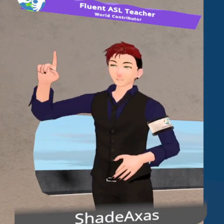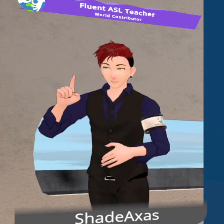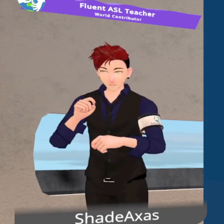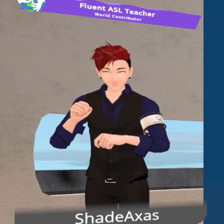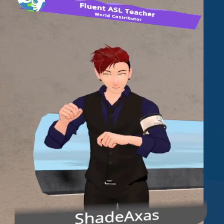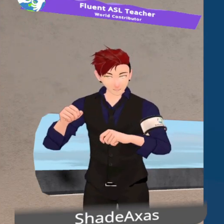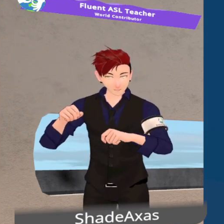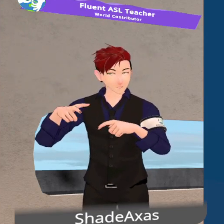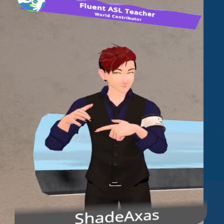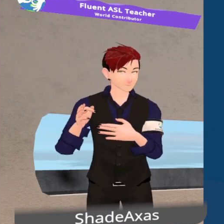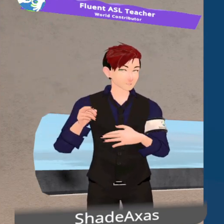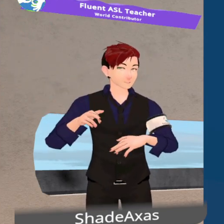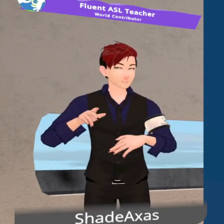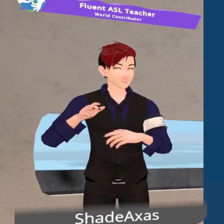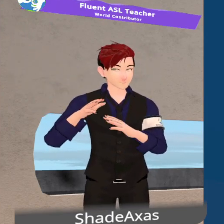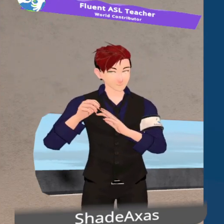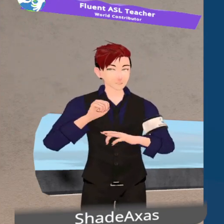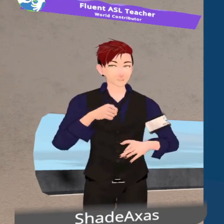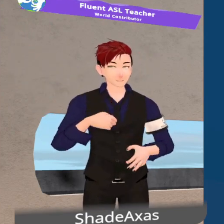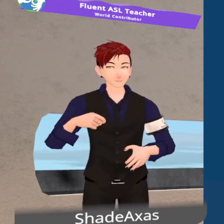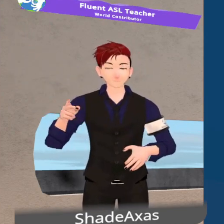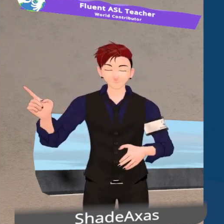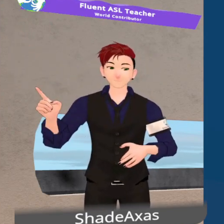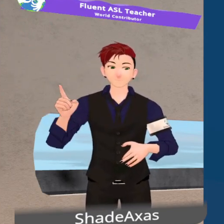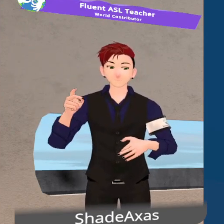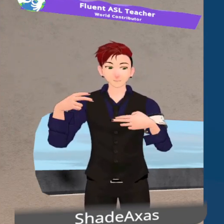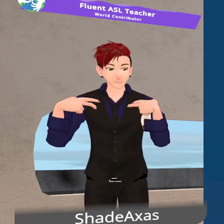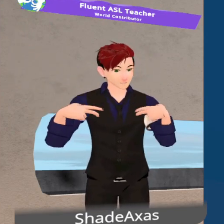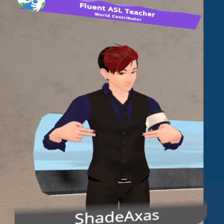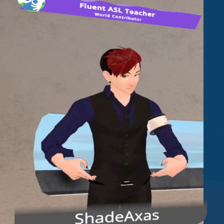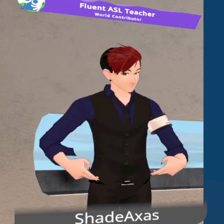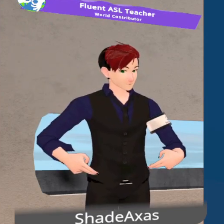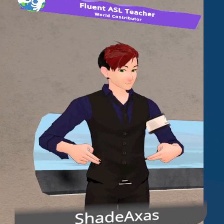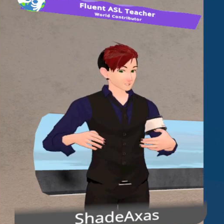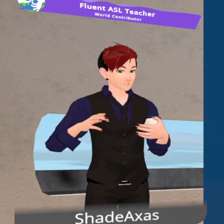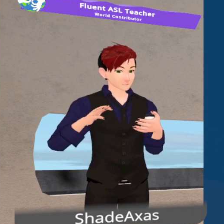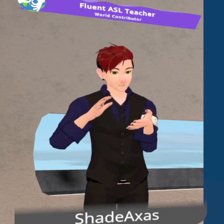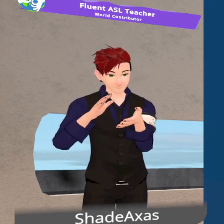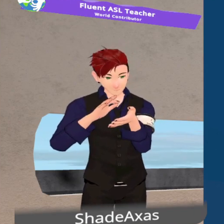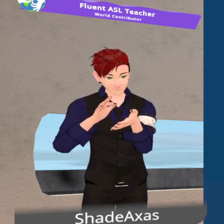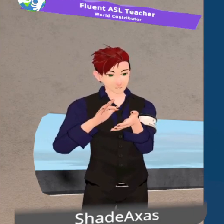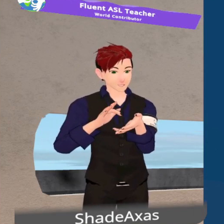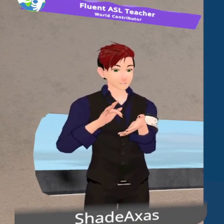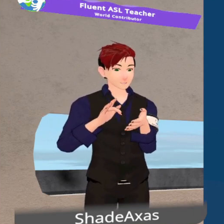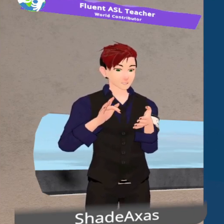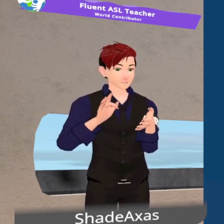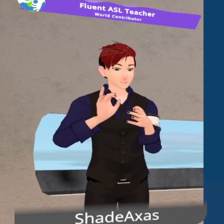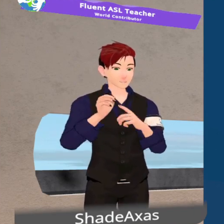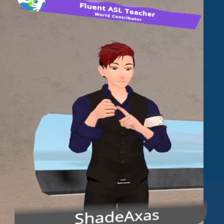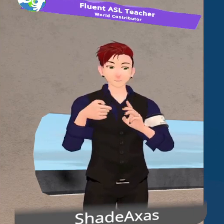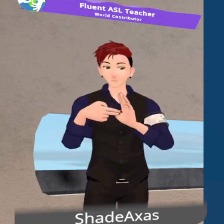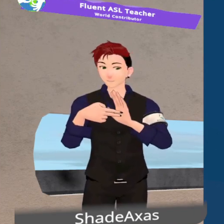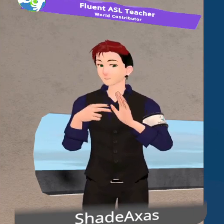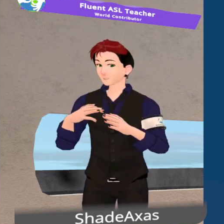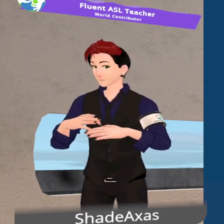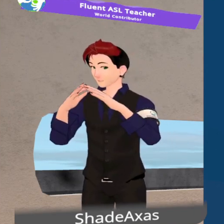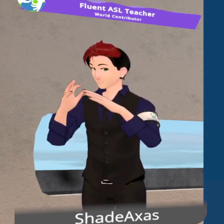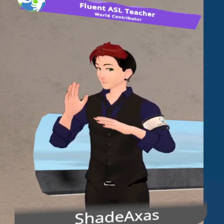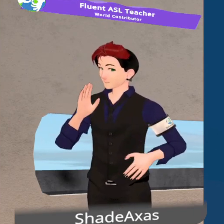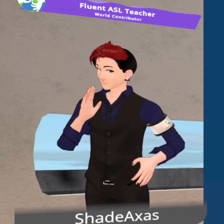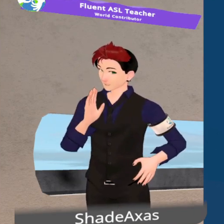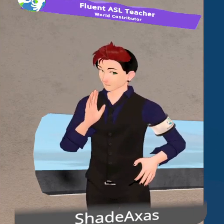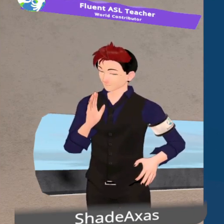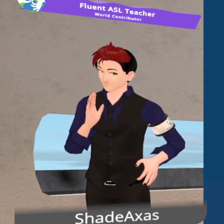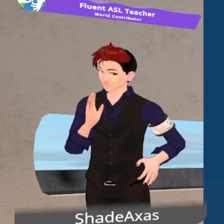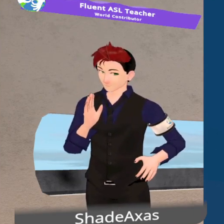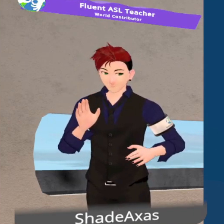So we have actual mutism. Being mute is a physical medical condition that prevents you